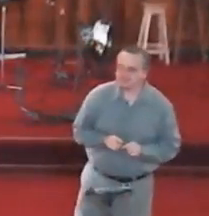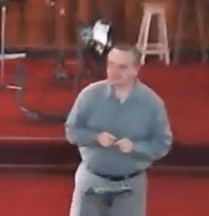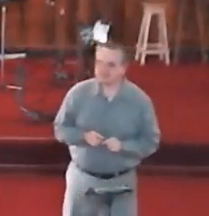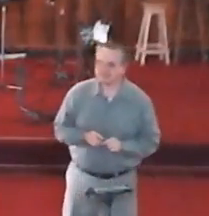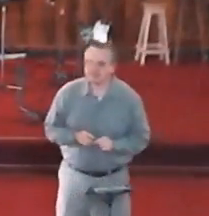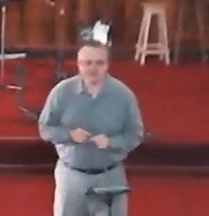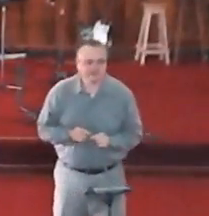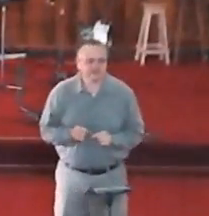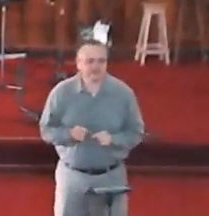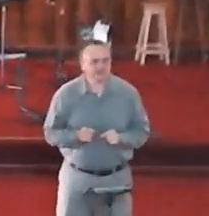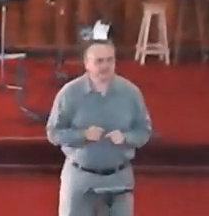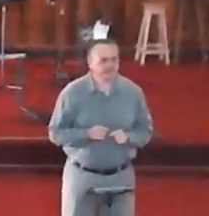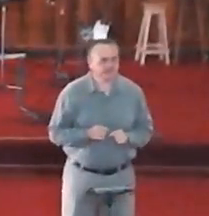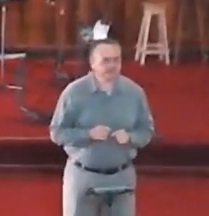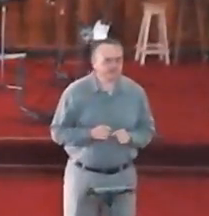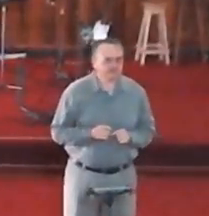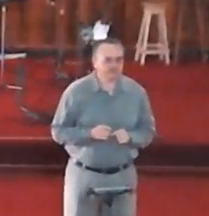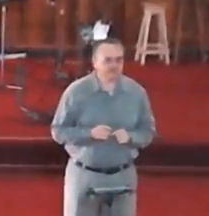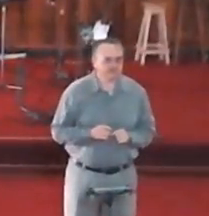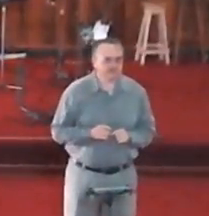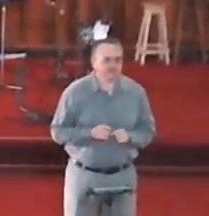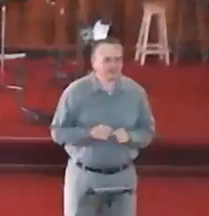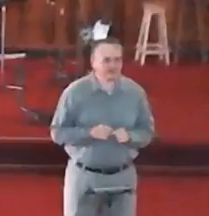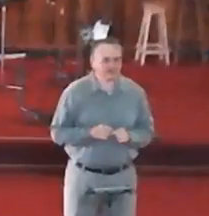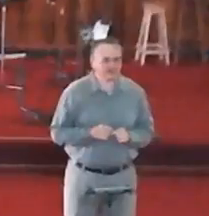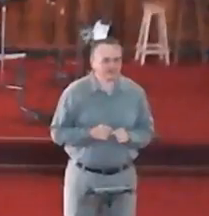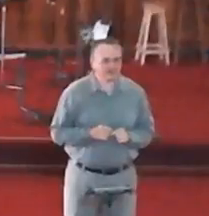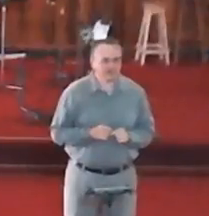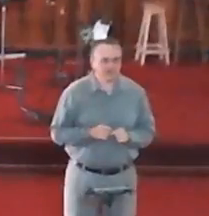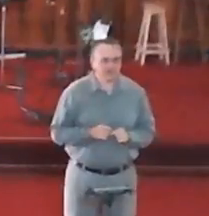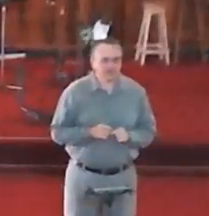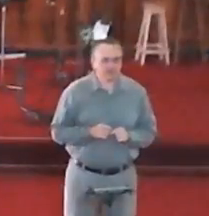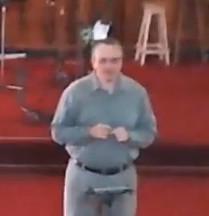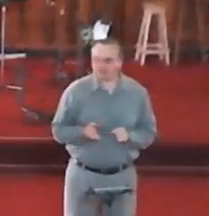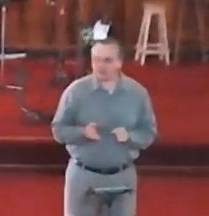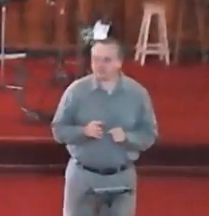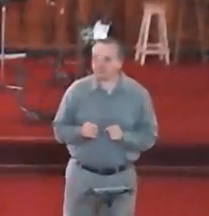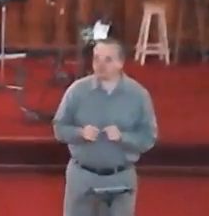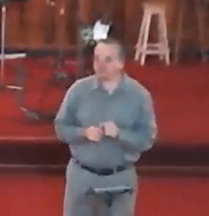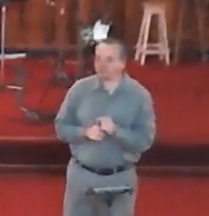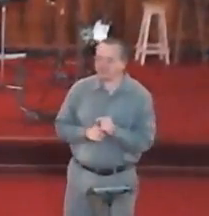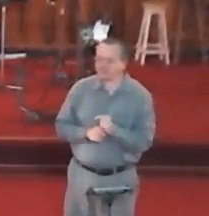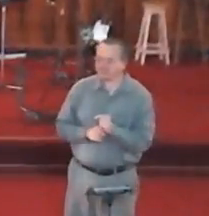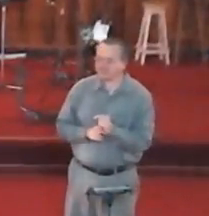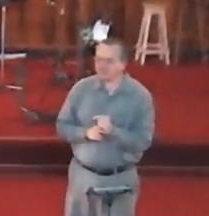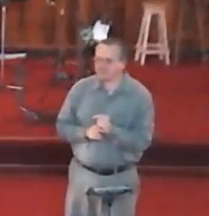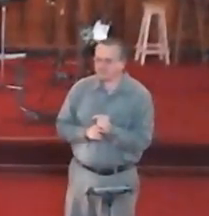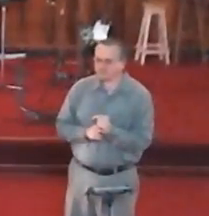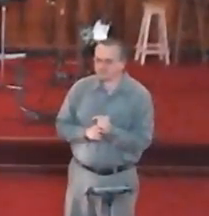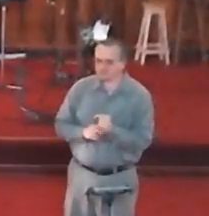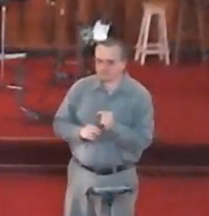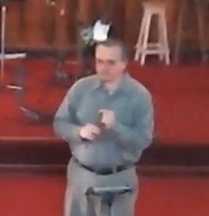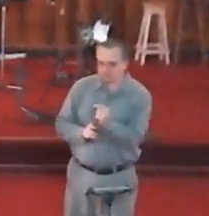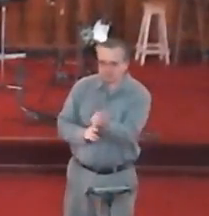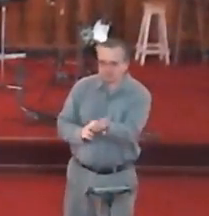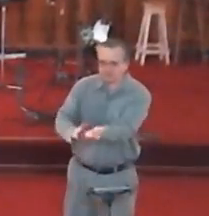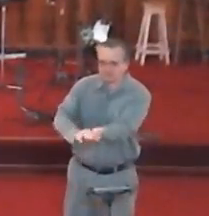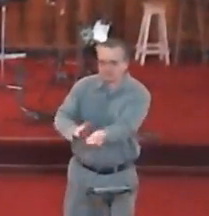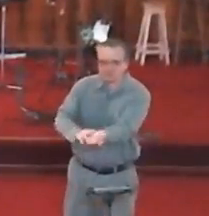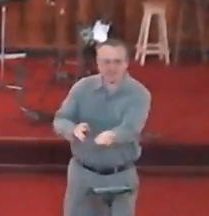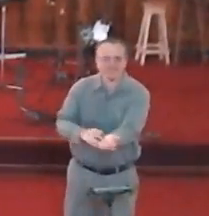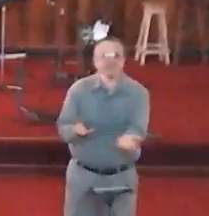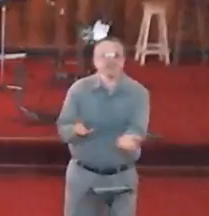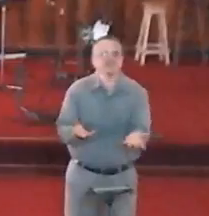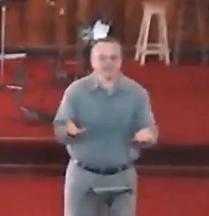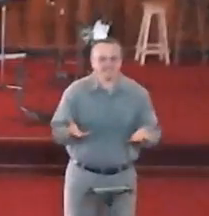reveal these sins, because if, once they're revealed, we can control them better. Cuando vamos al doctor, él nos pide un examen